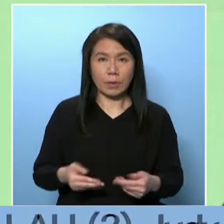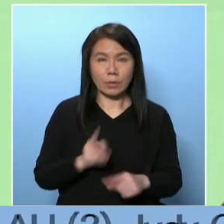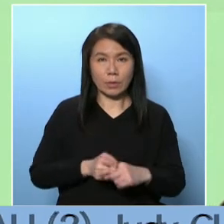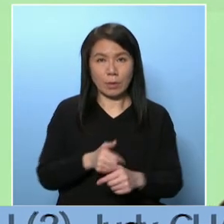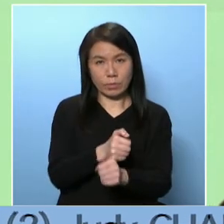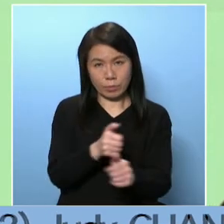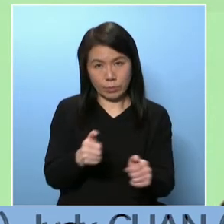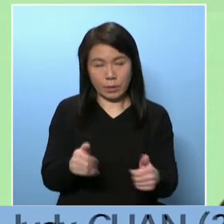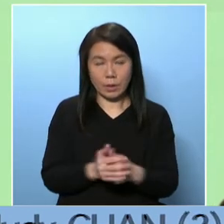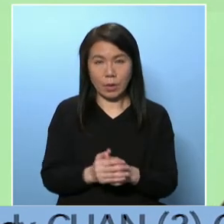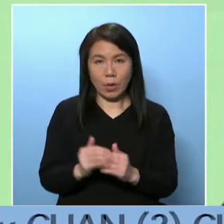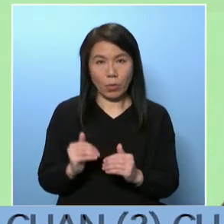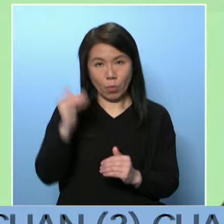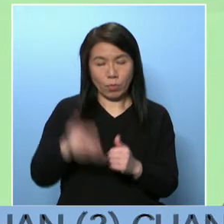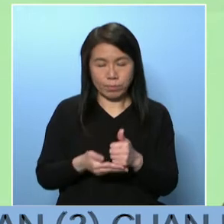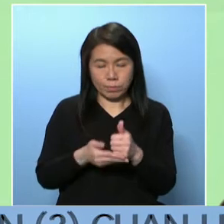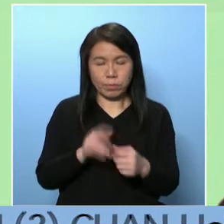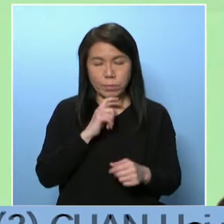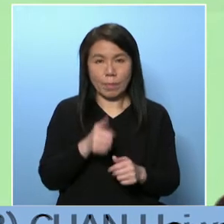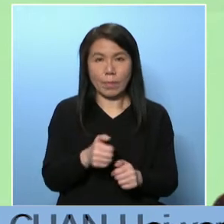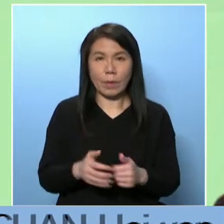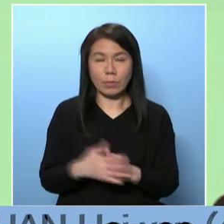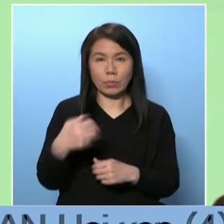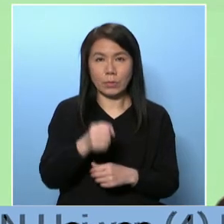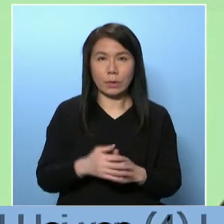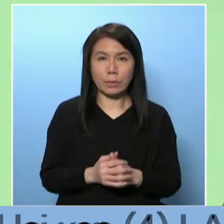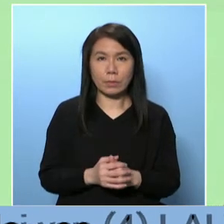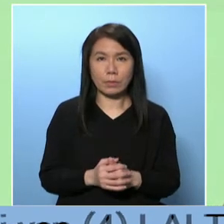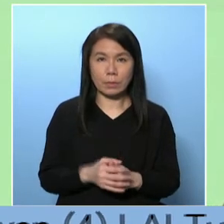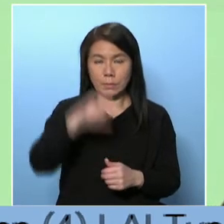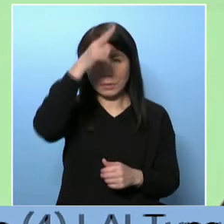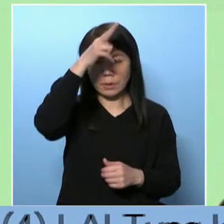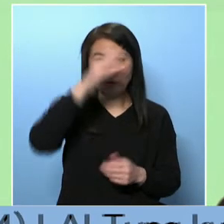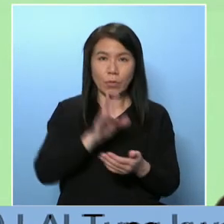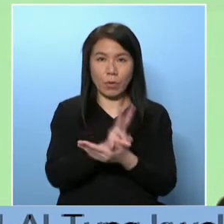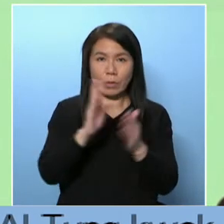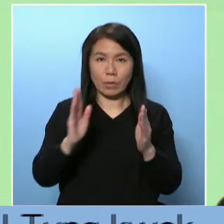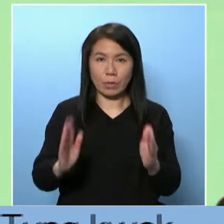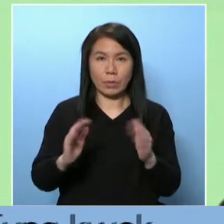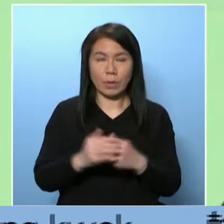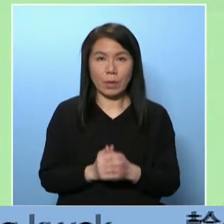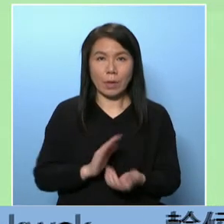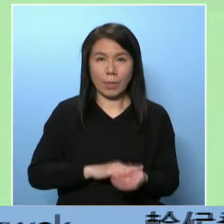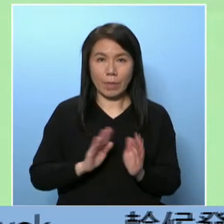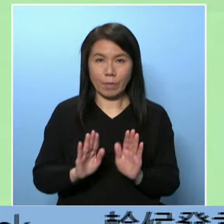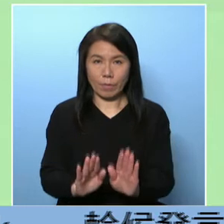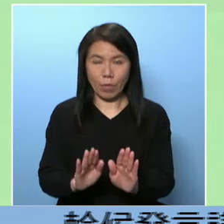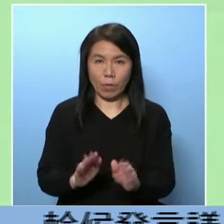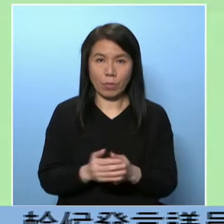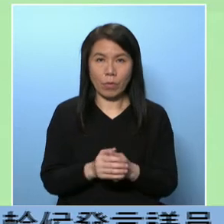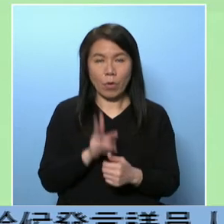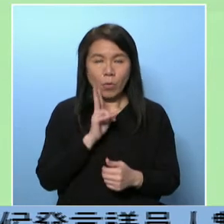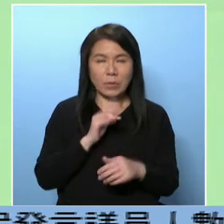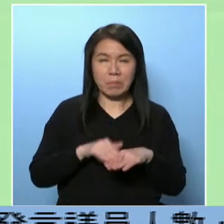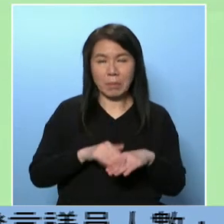testing. I'd like to salute to them for their contribution. Yes, during the past